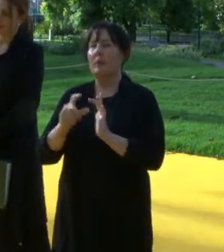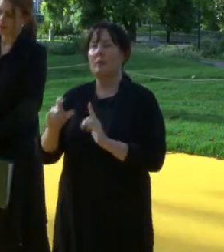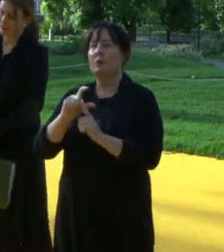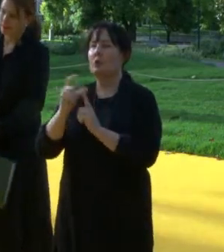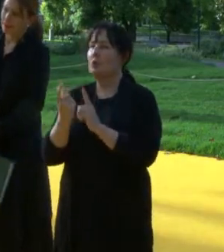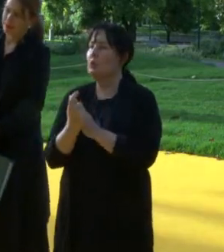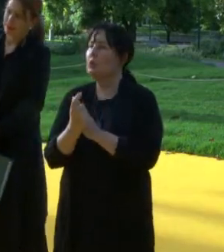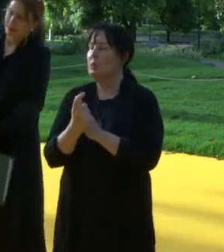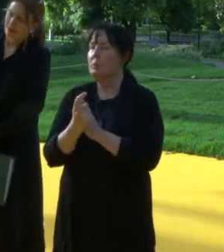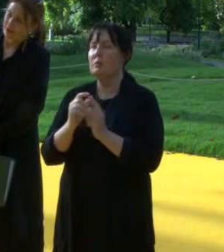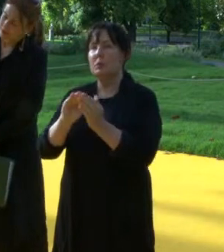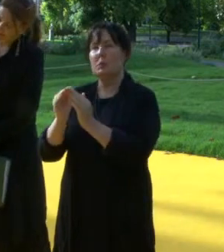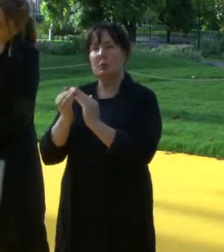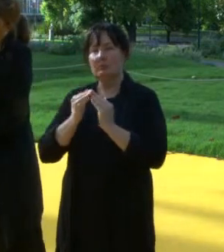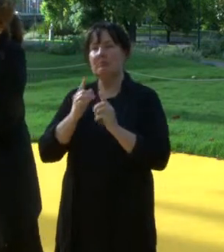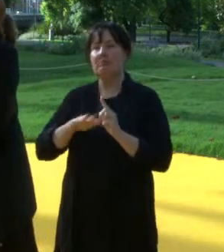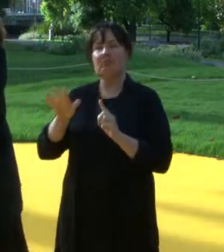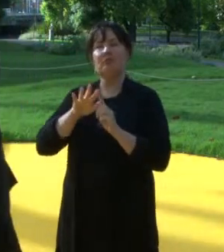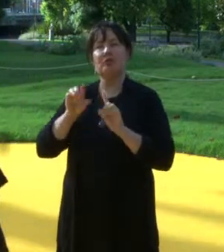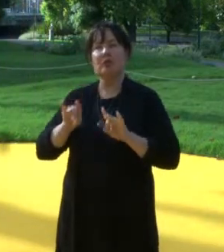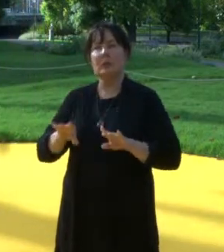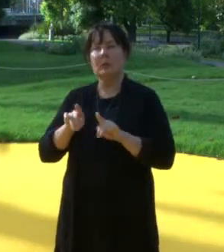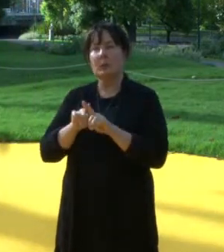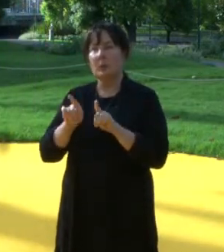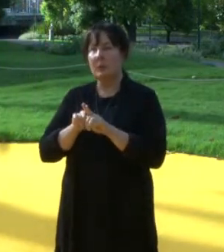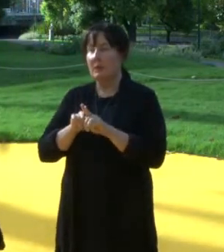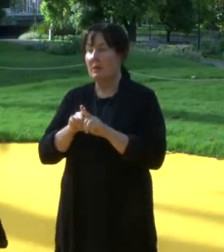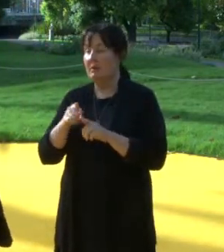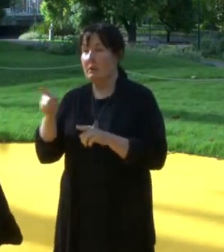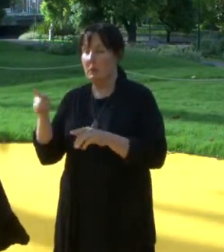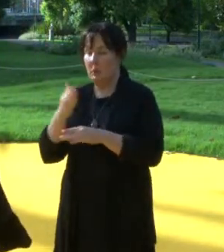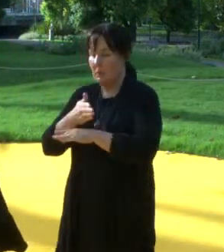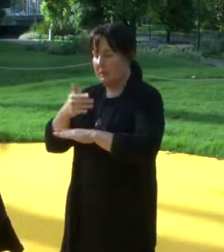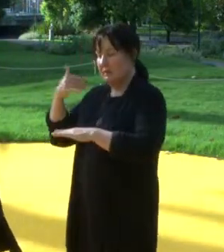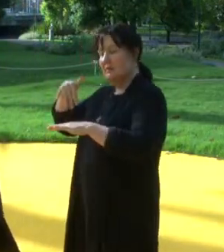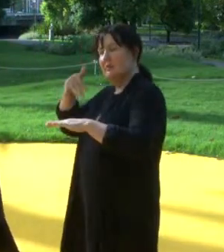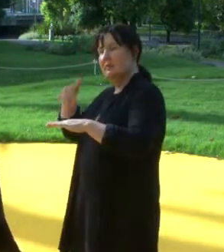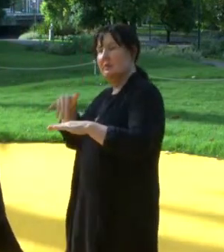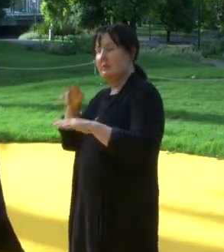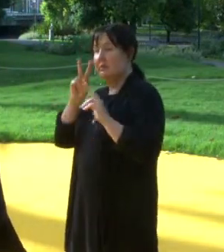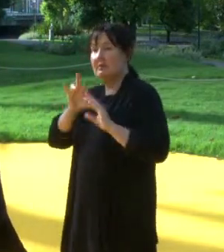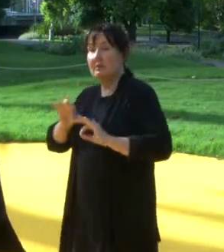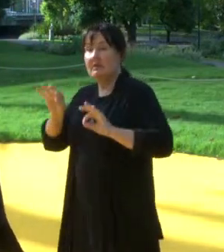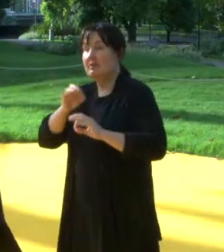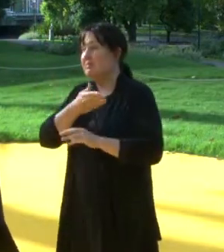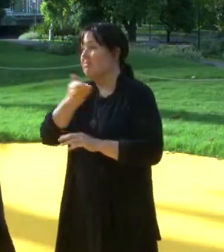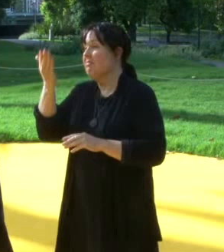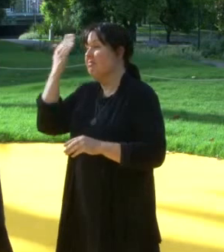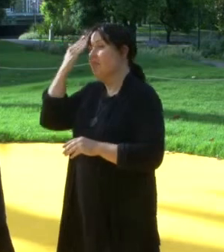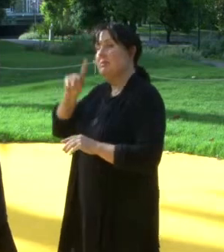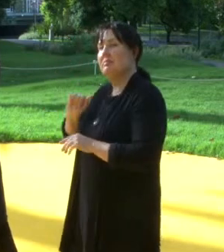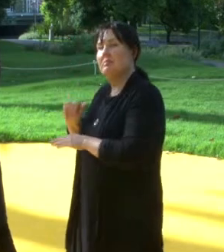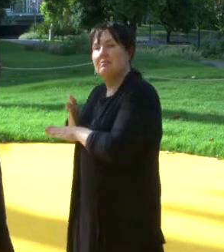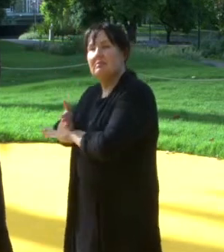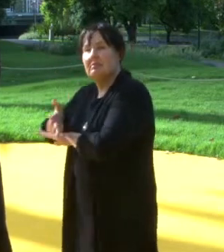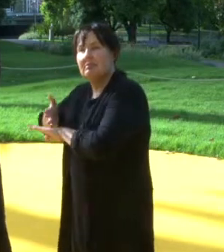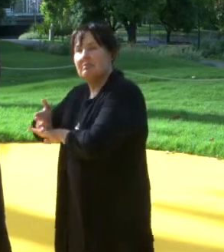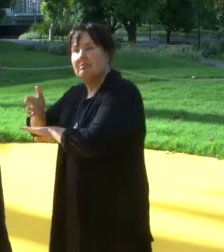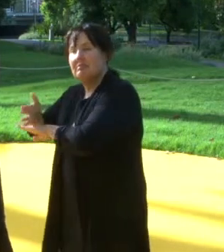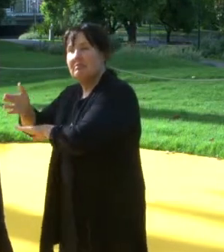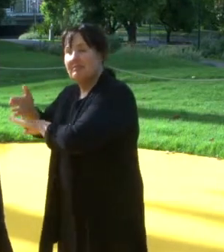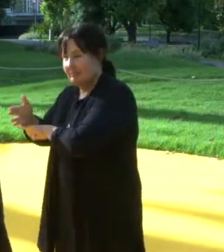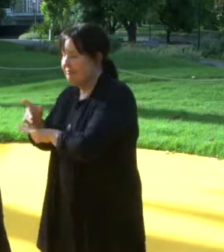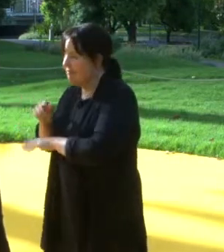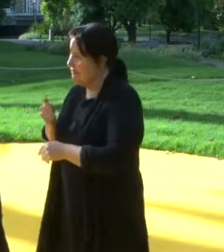see, working behind the scenes to keep everything seamless. But tonight, I'd like to draw attention to all